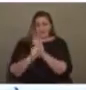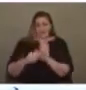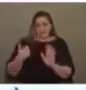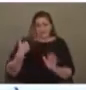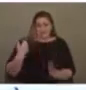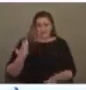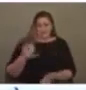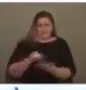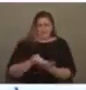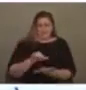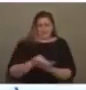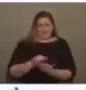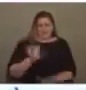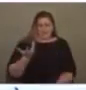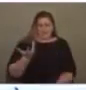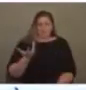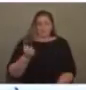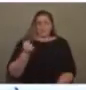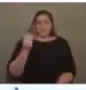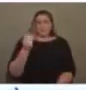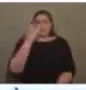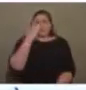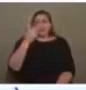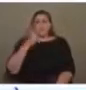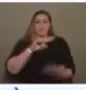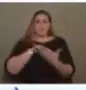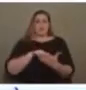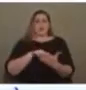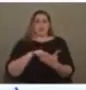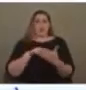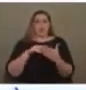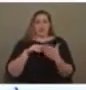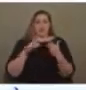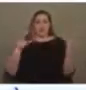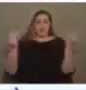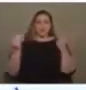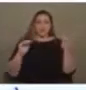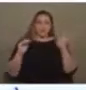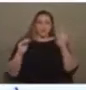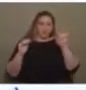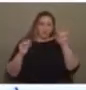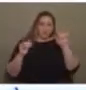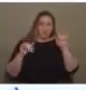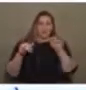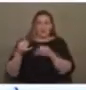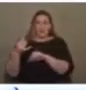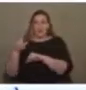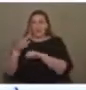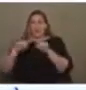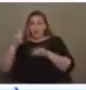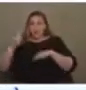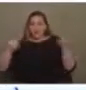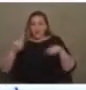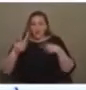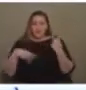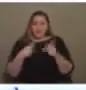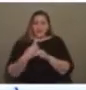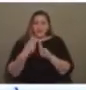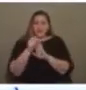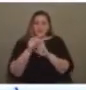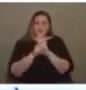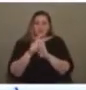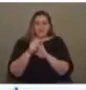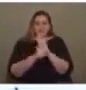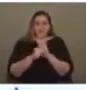again, I think what would be an interesting study would be to compare Puerto Rico to Florida and to various other types of states. And Puerto Rico is a lot of